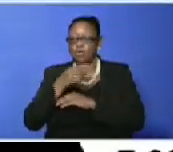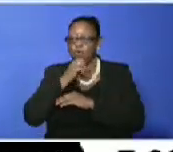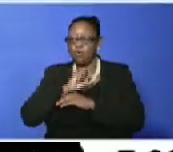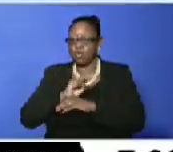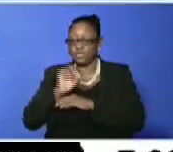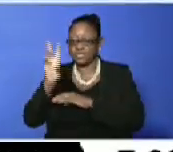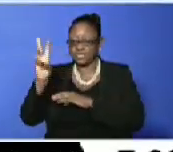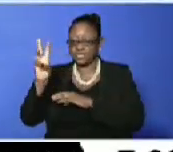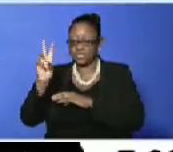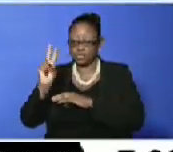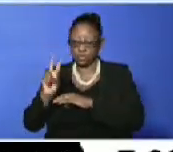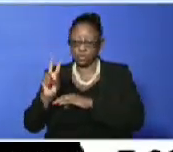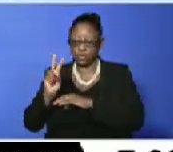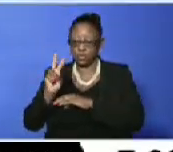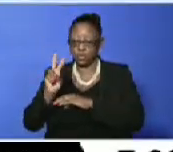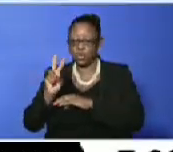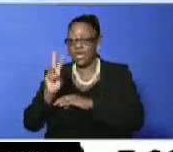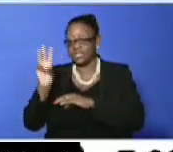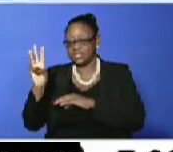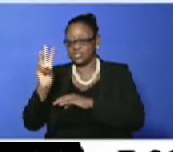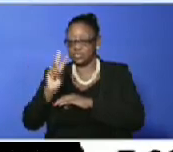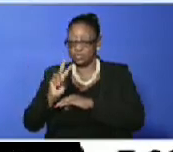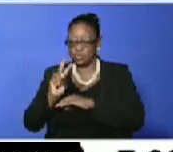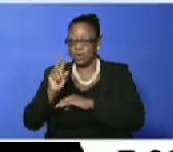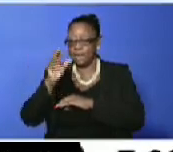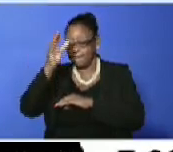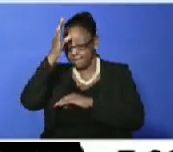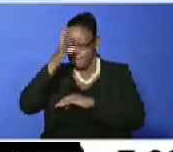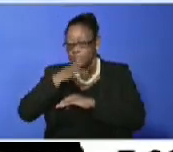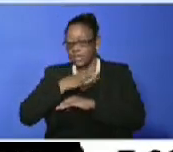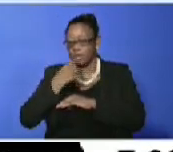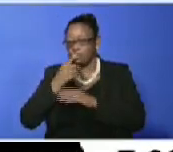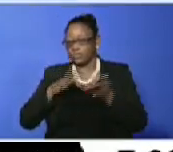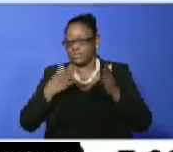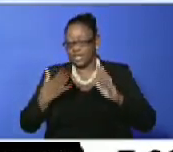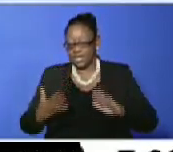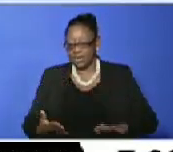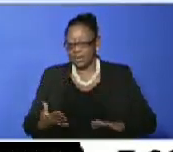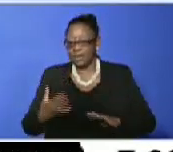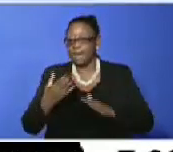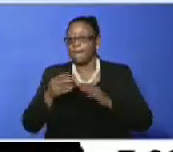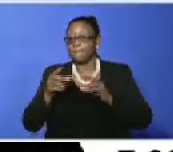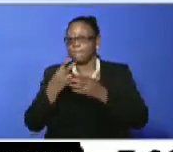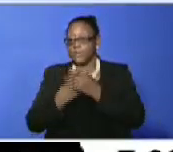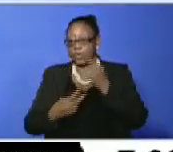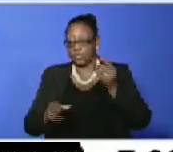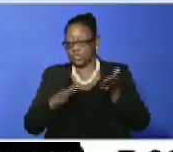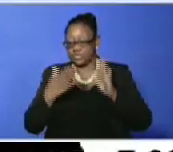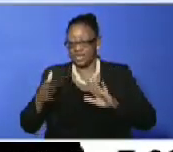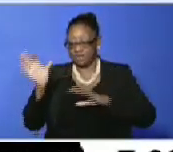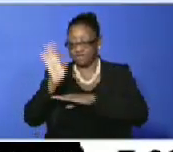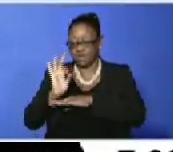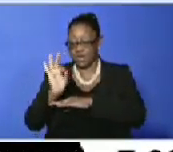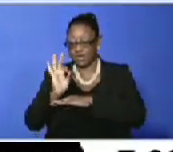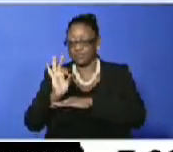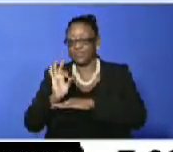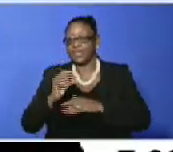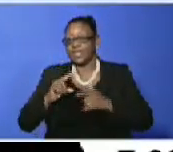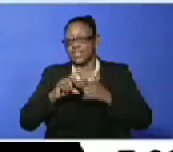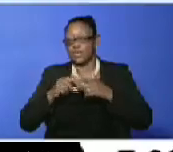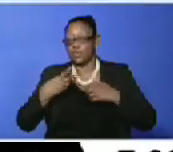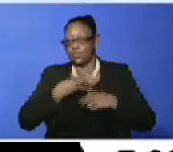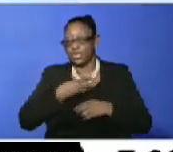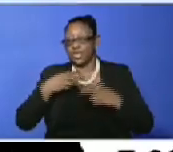62-year-old man and a 66-year-old man, both of New Providence. Both also died on Friday. Now, the Bahamas has a total